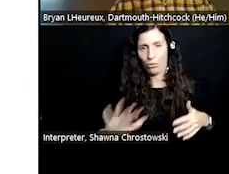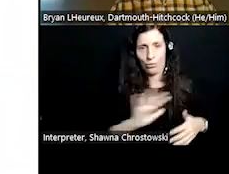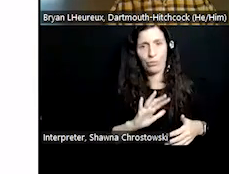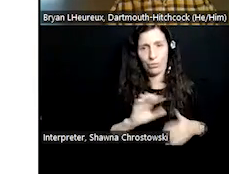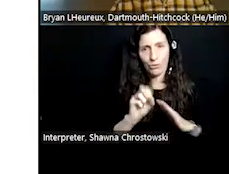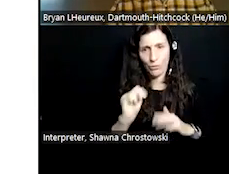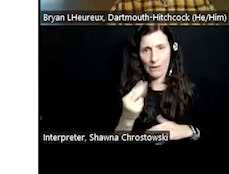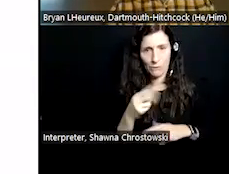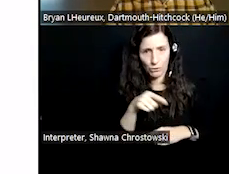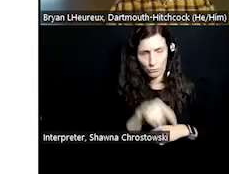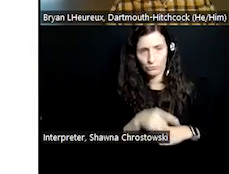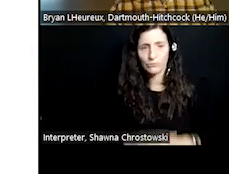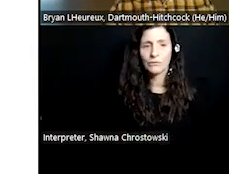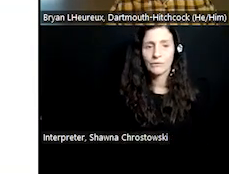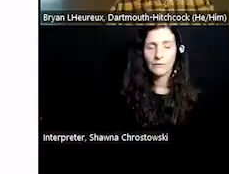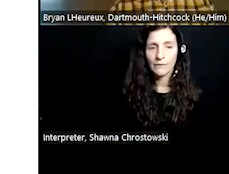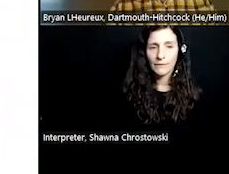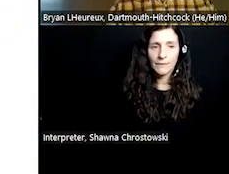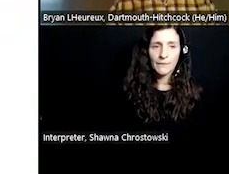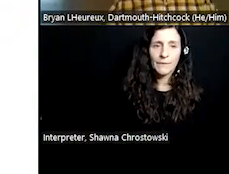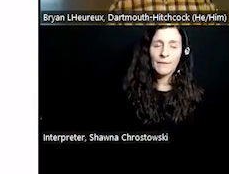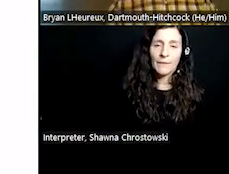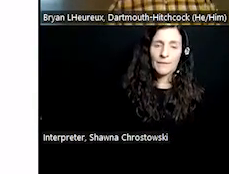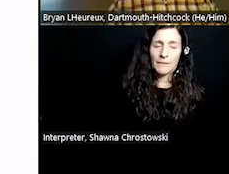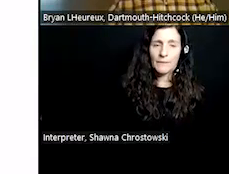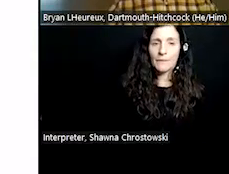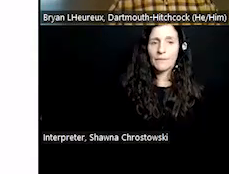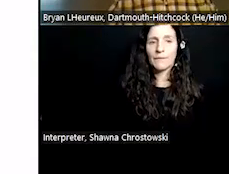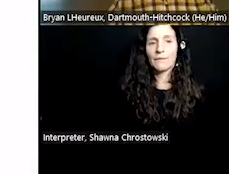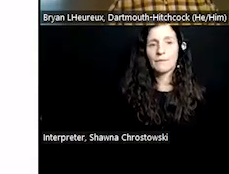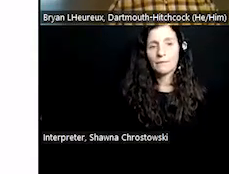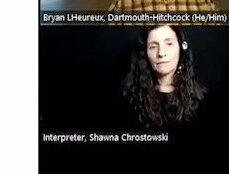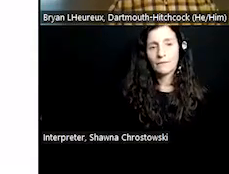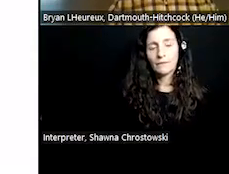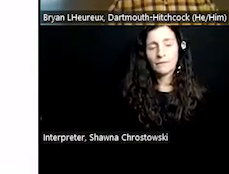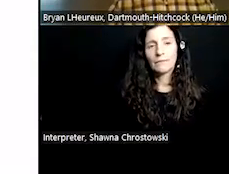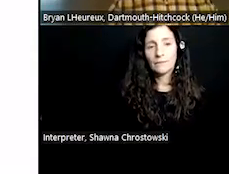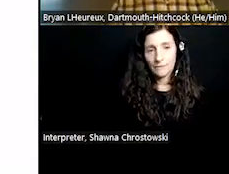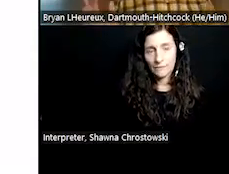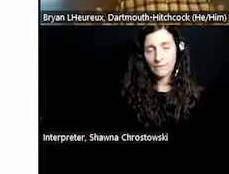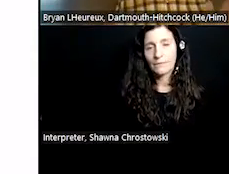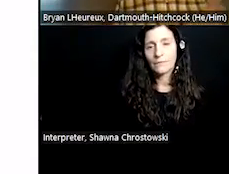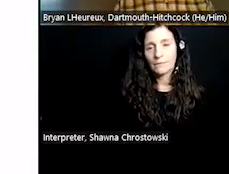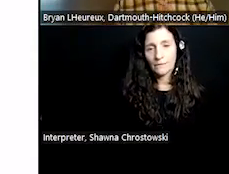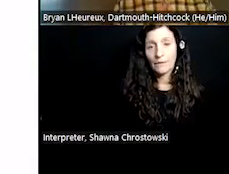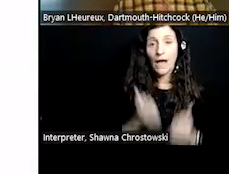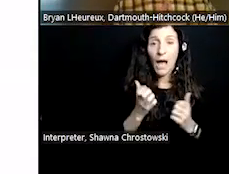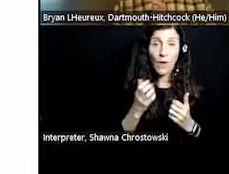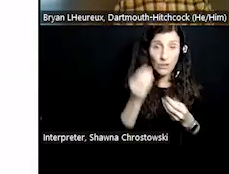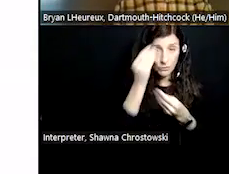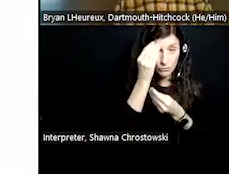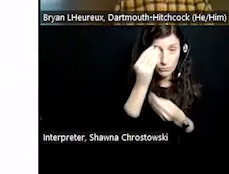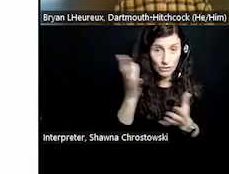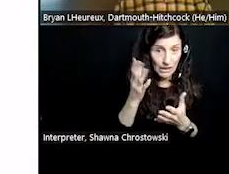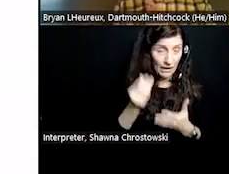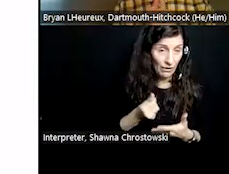system members sites as well. So I wanted to share this with you. We're